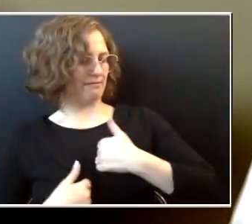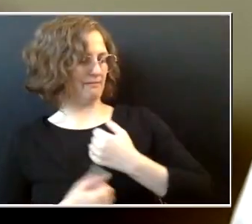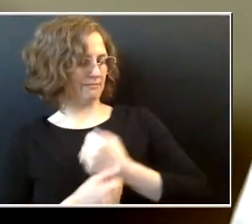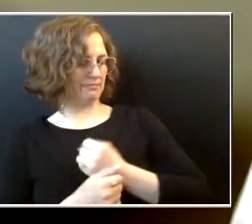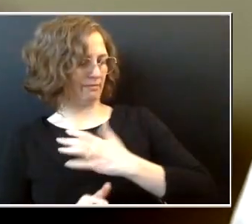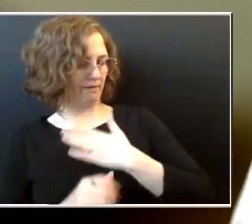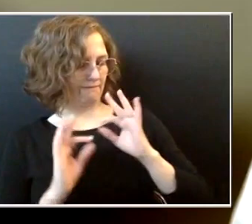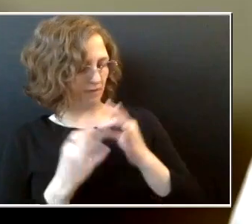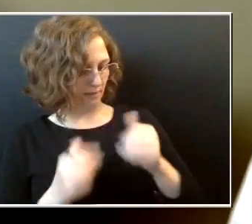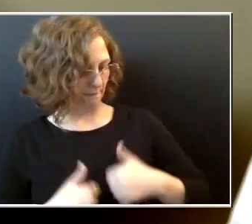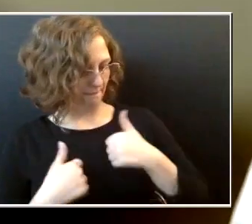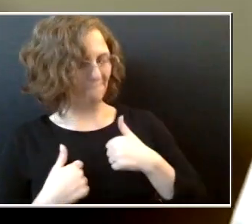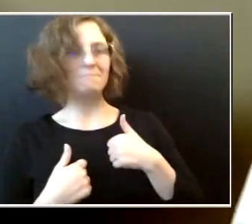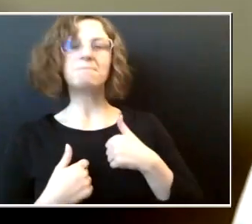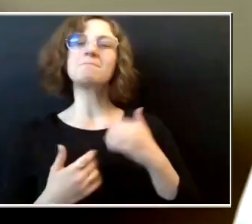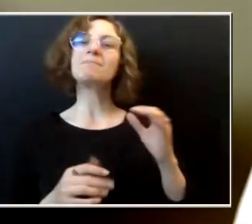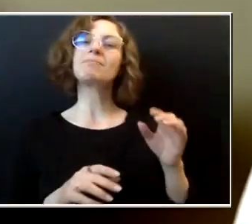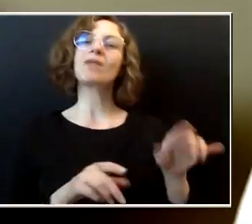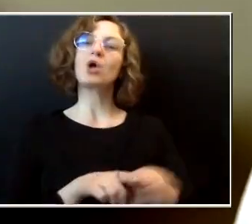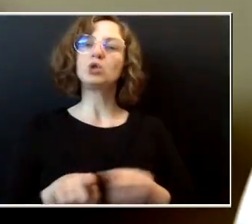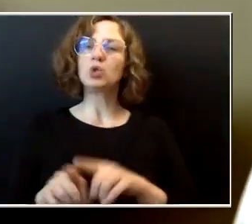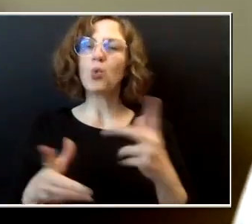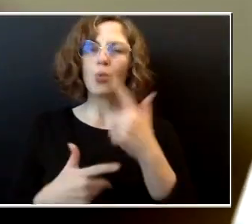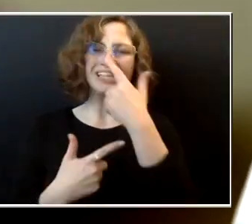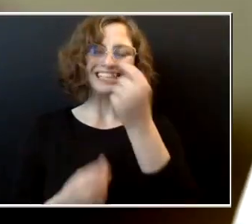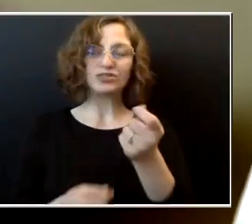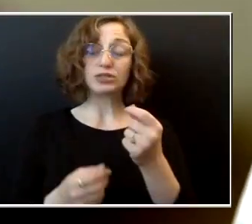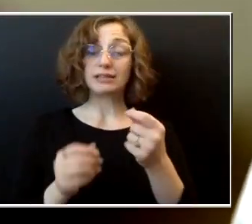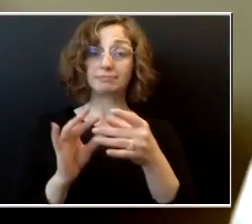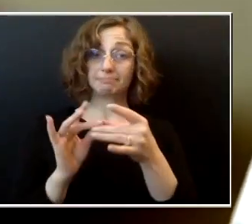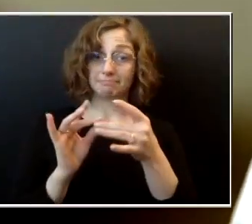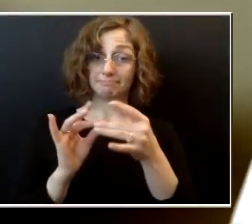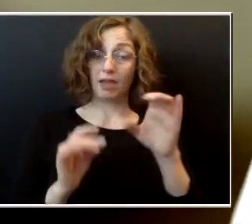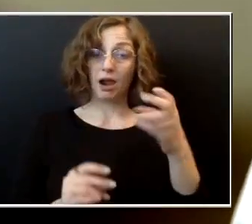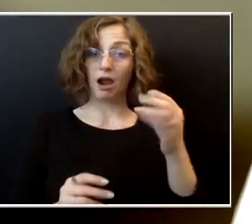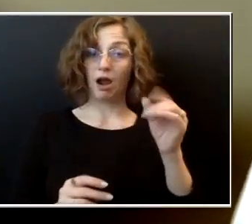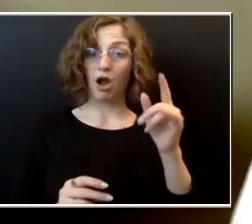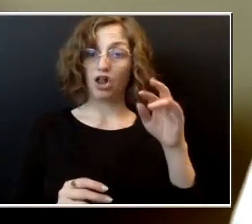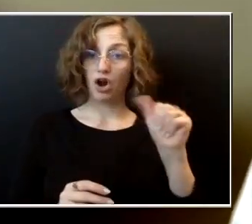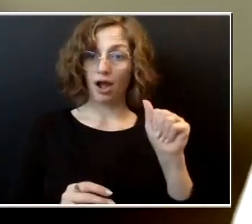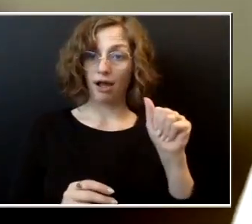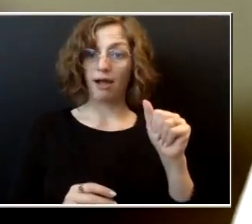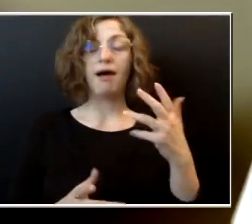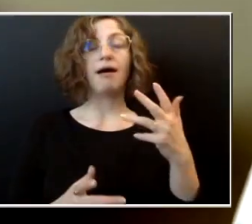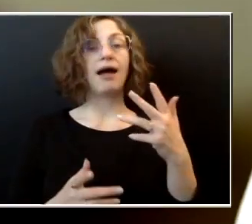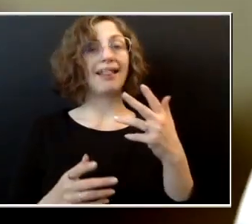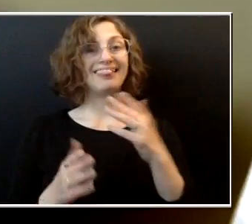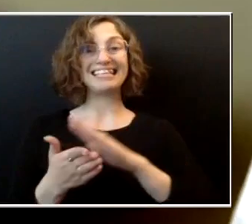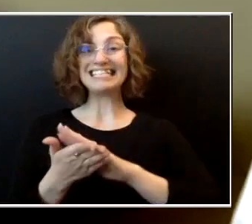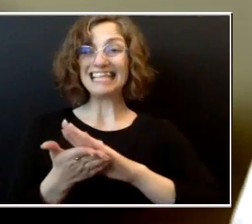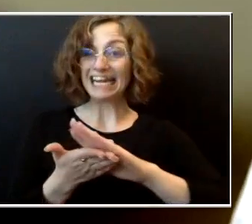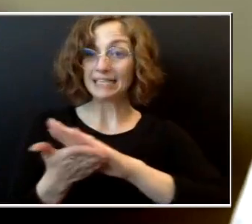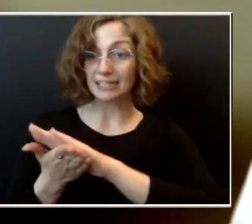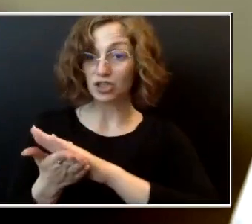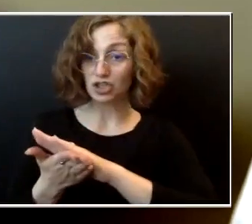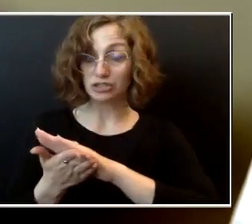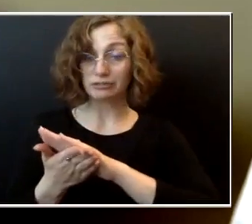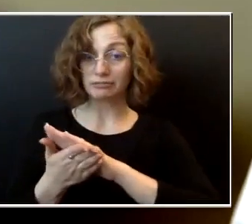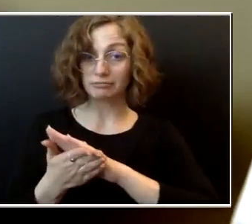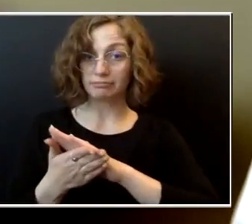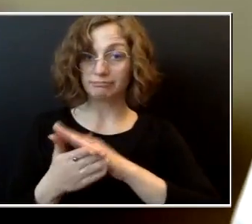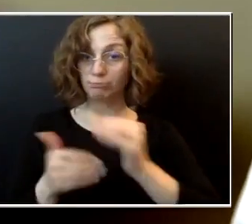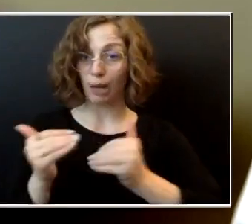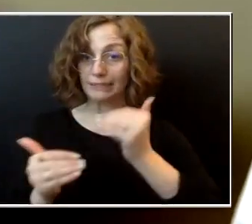about cholera and the sanitation that occurred. I think one of the fallouts of that was